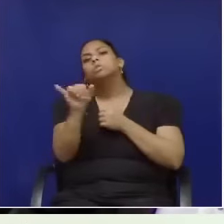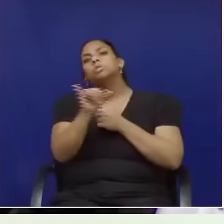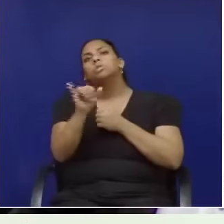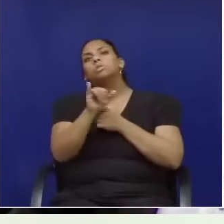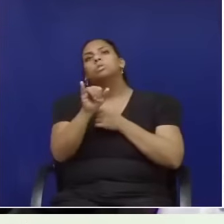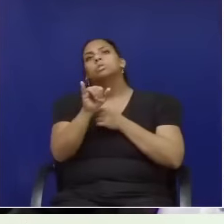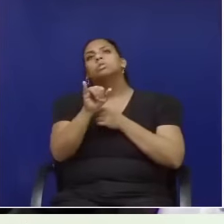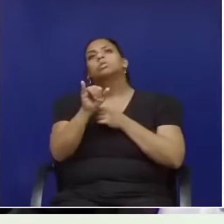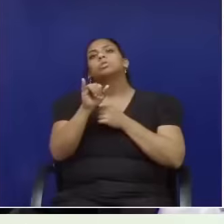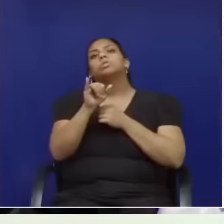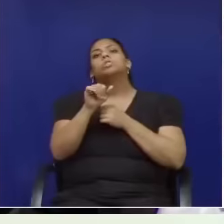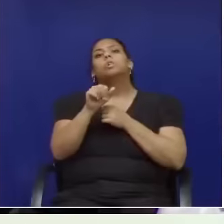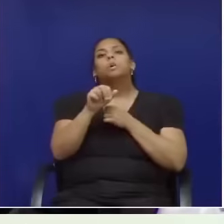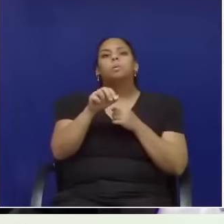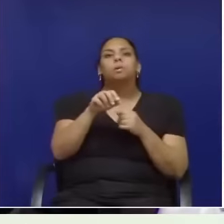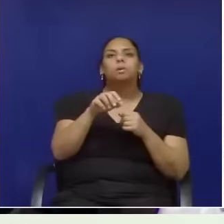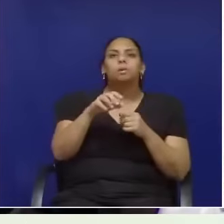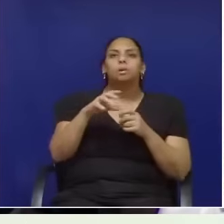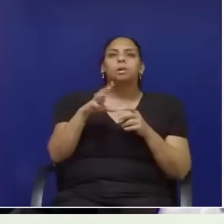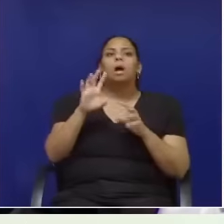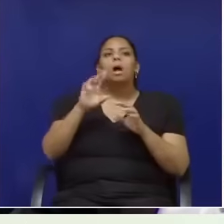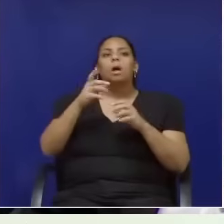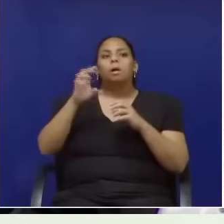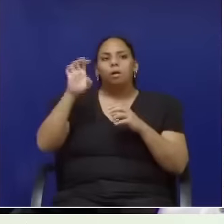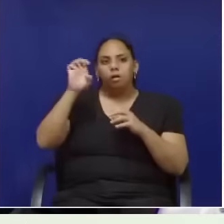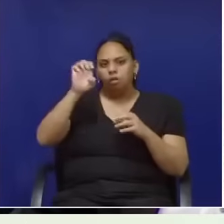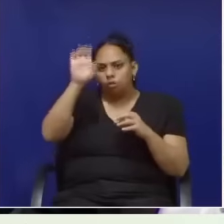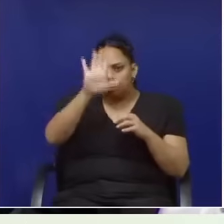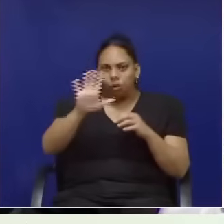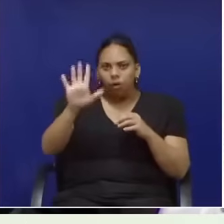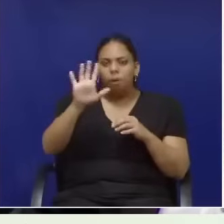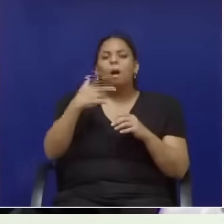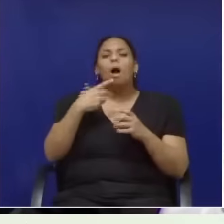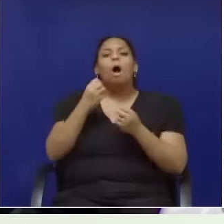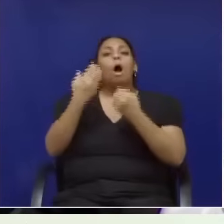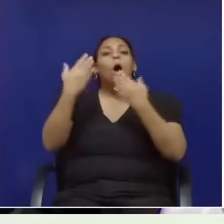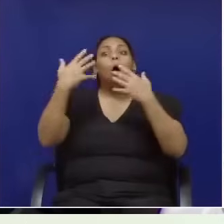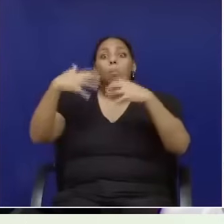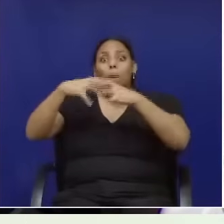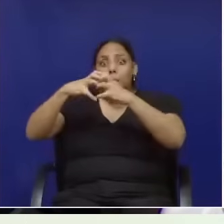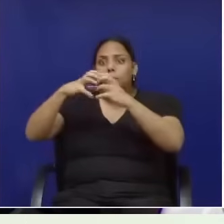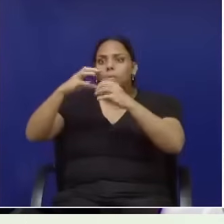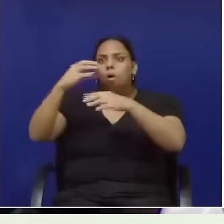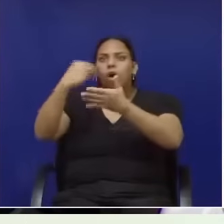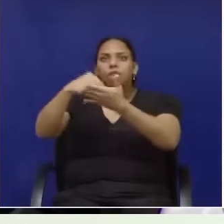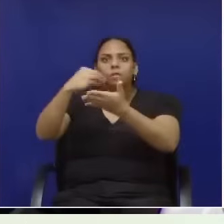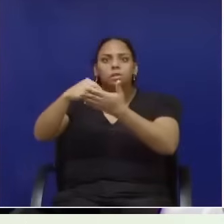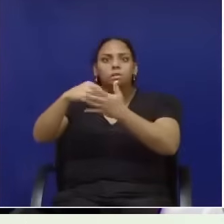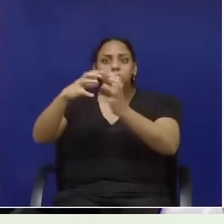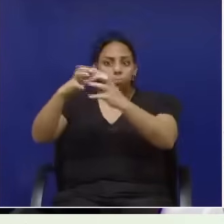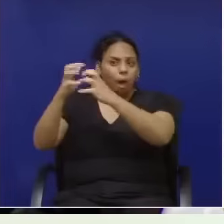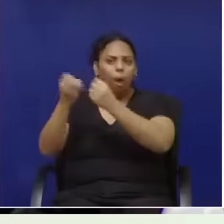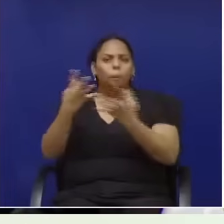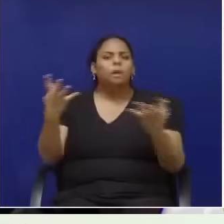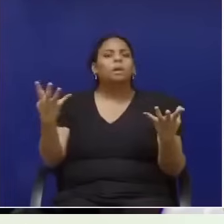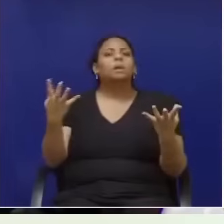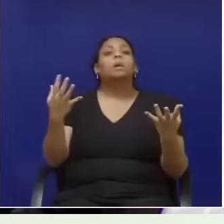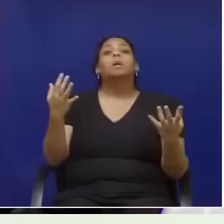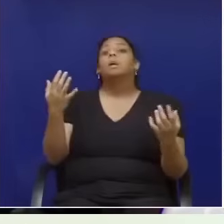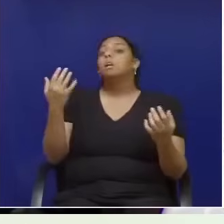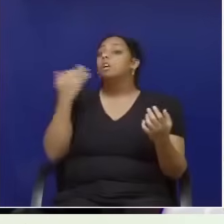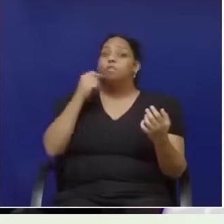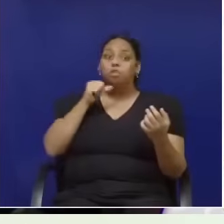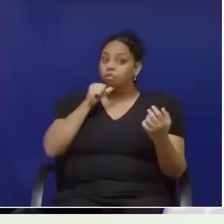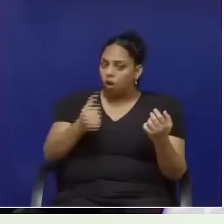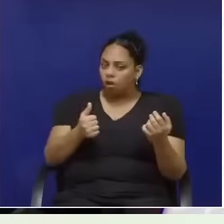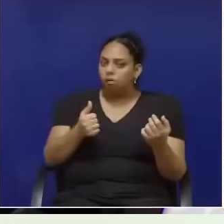or European countries have you opened Home Affairs offices? If not, why not? If so, what are the details?